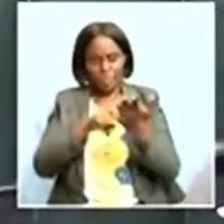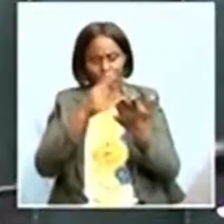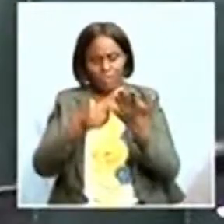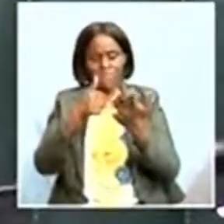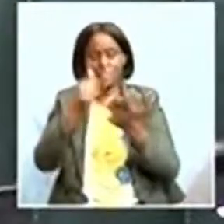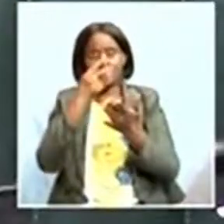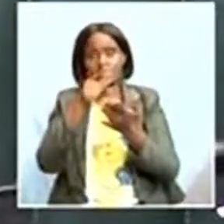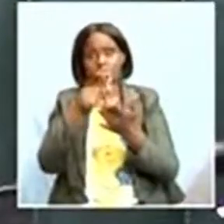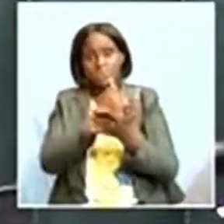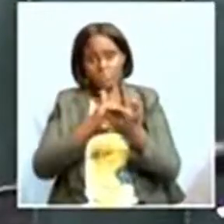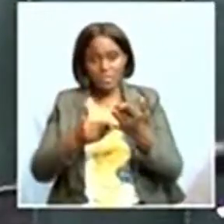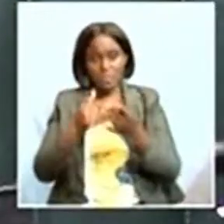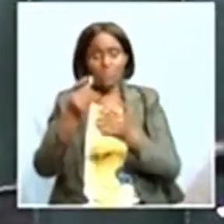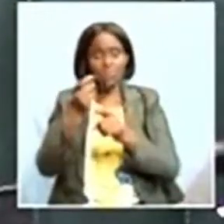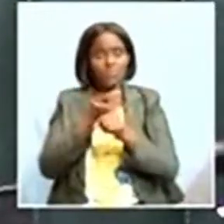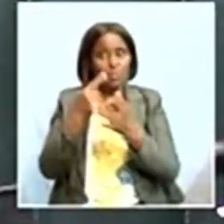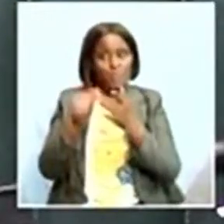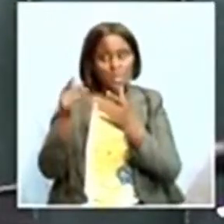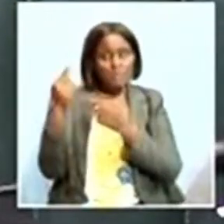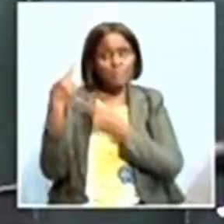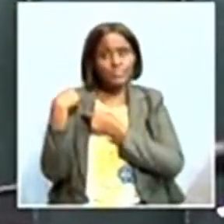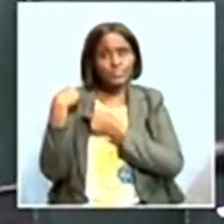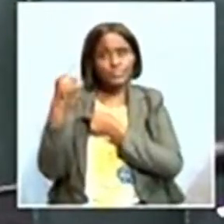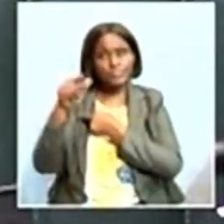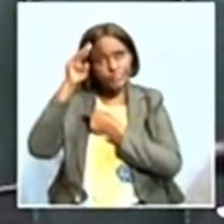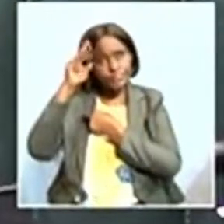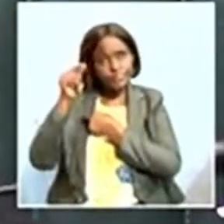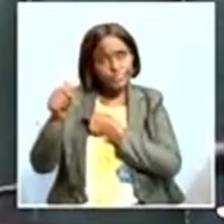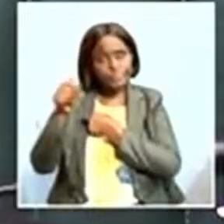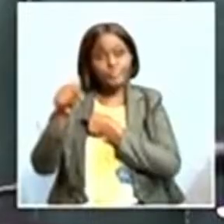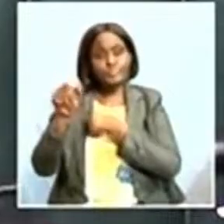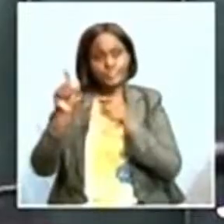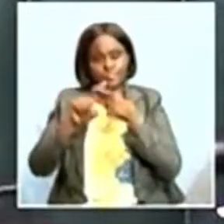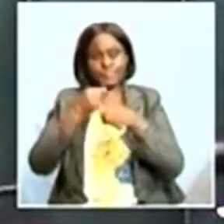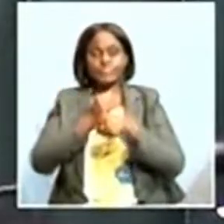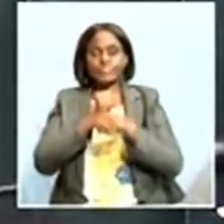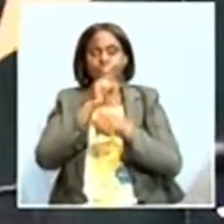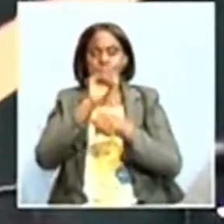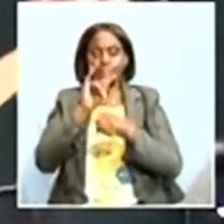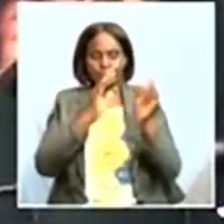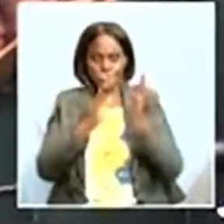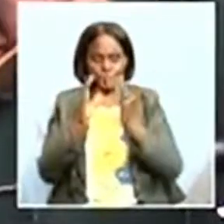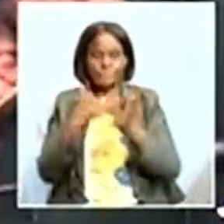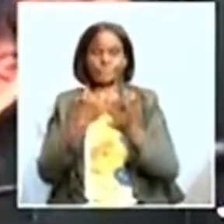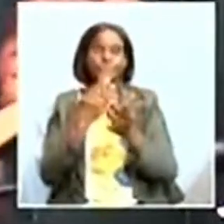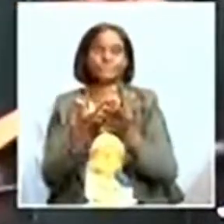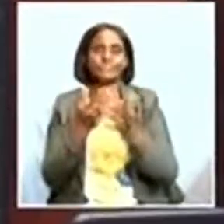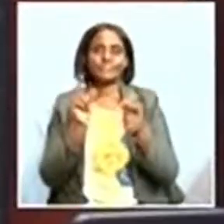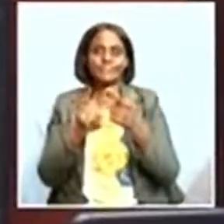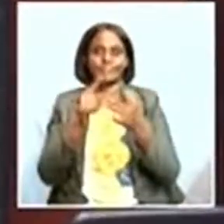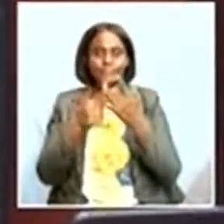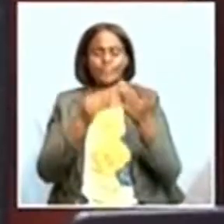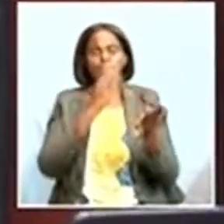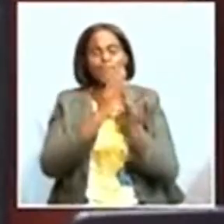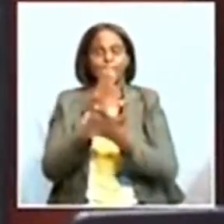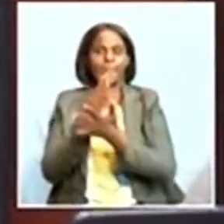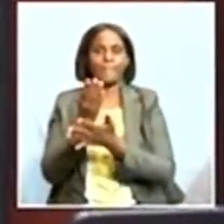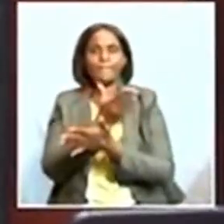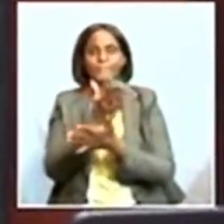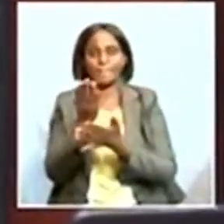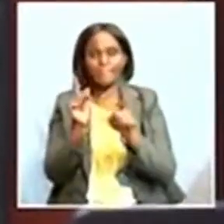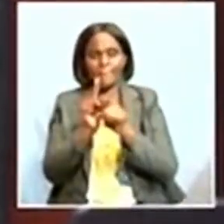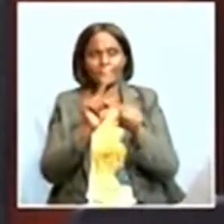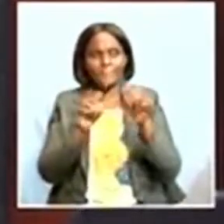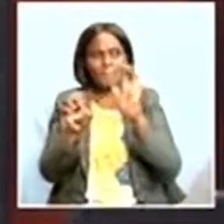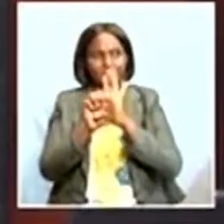at seriously by the responsible ministries to ensure that measures are taken to avert